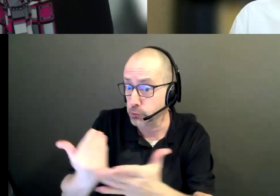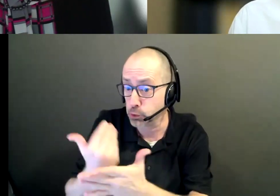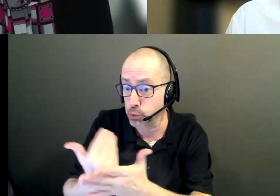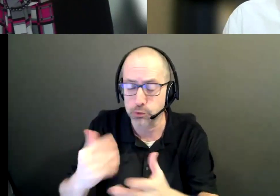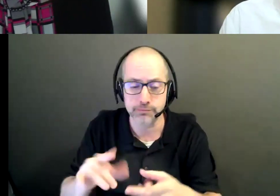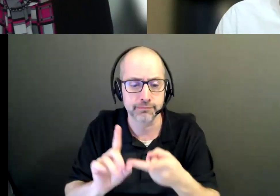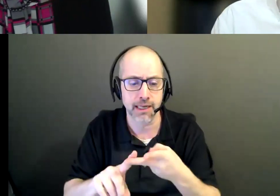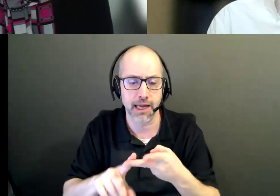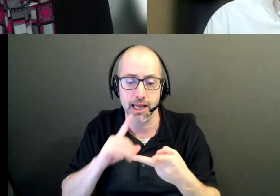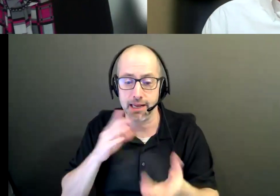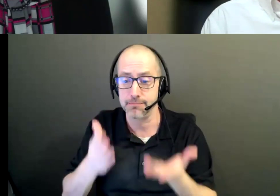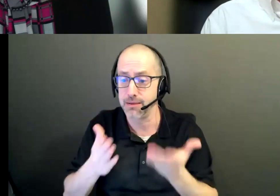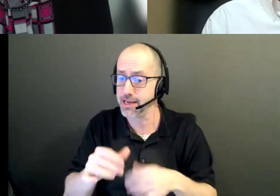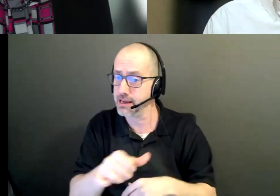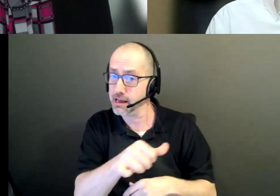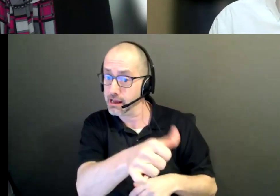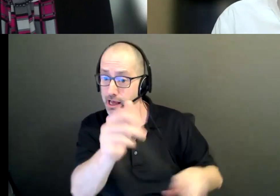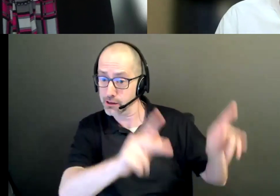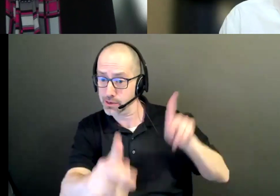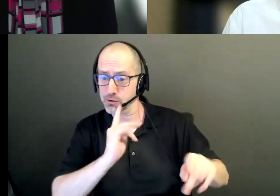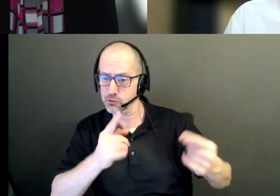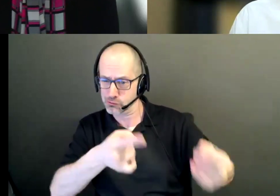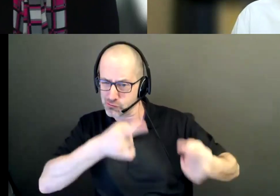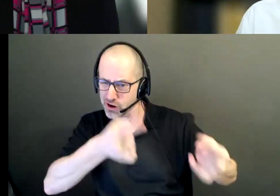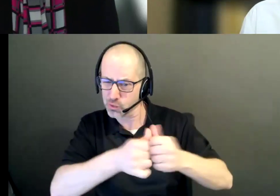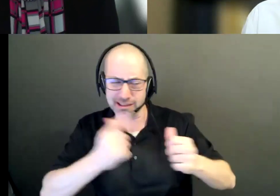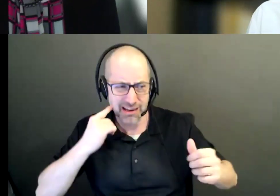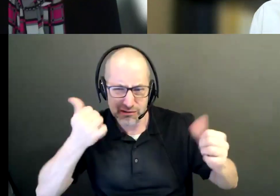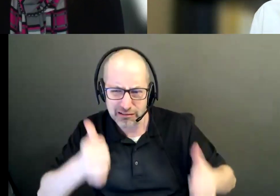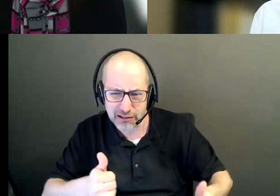to others who may be struggling with their hearing loss?